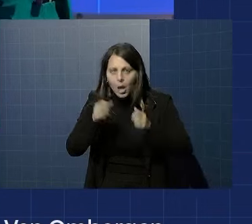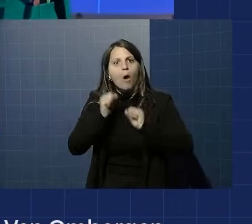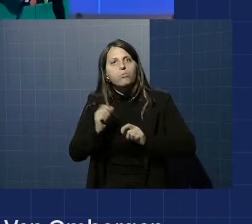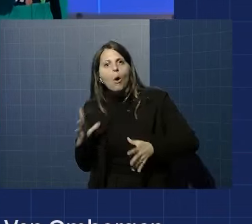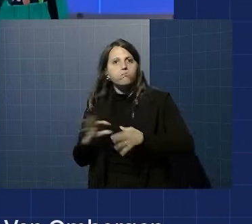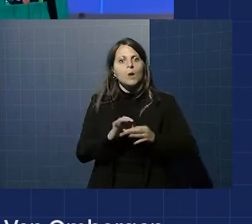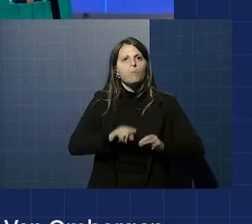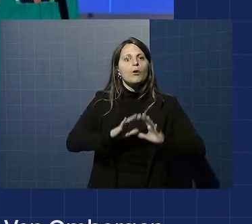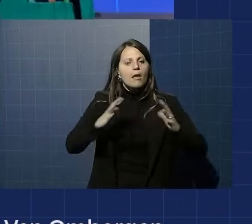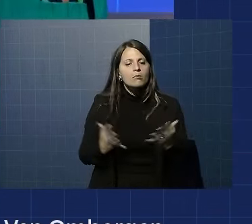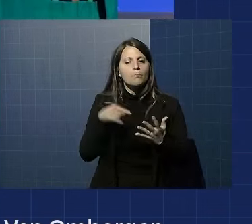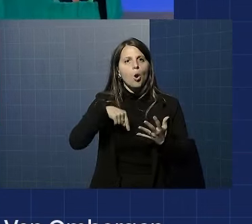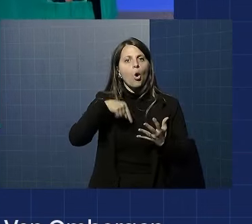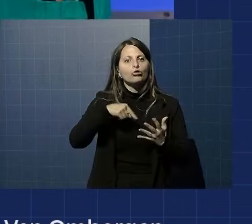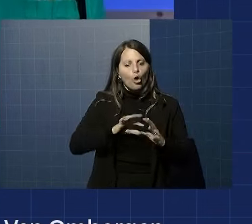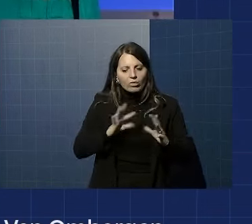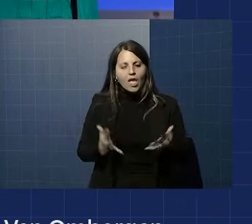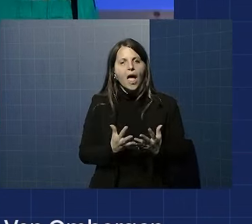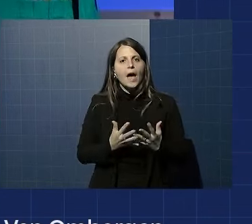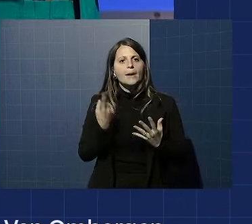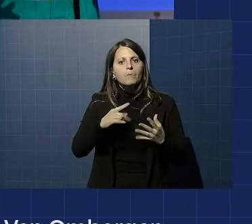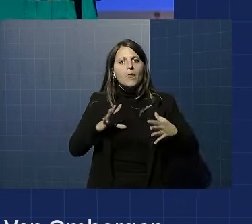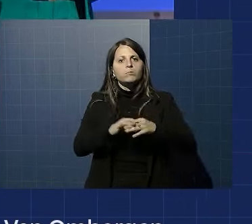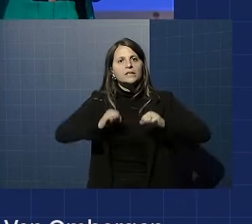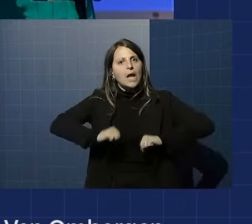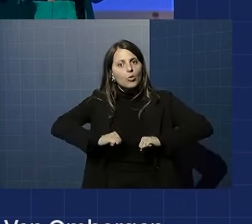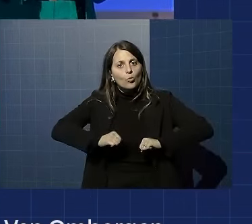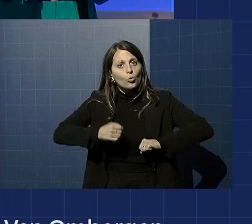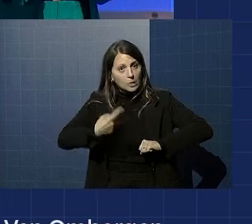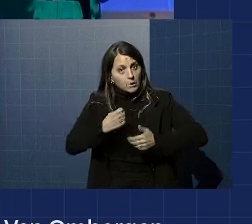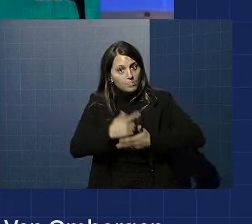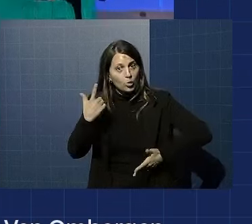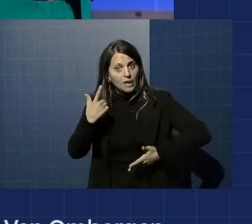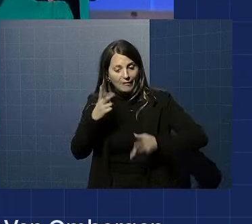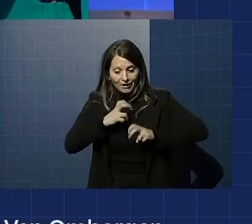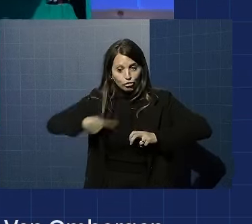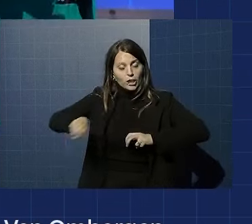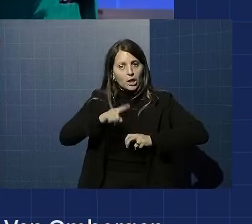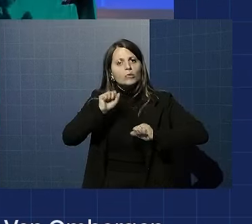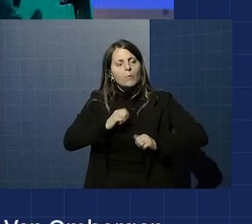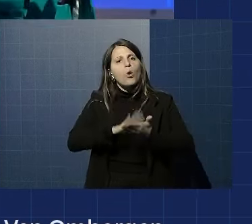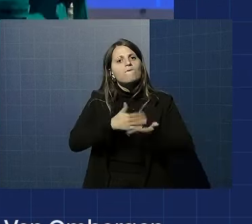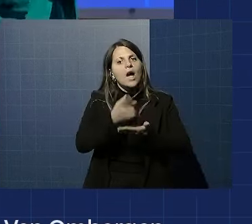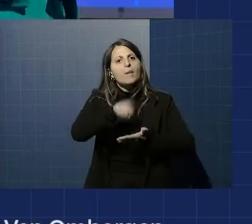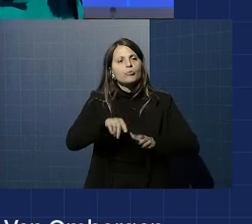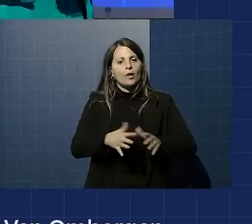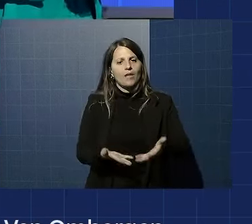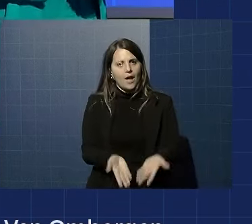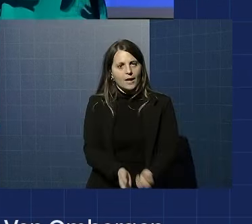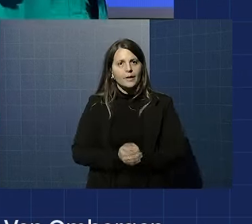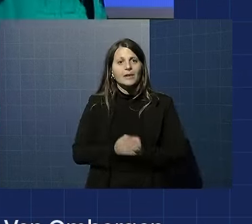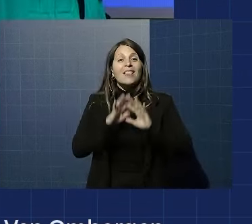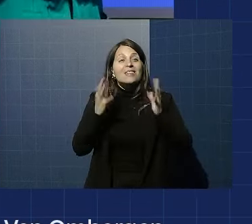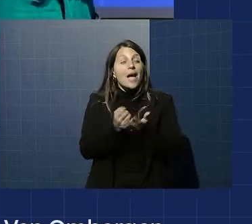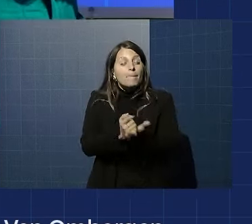Earth is also important because we use platforms here on Earth, analogs, and I will go into much more detail on